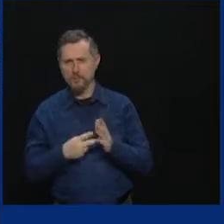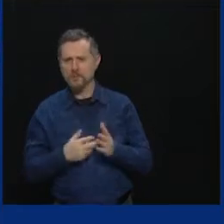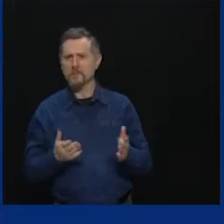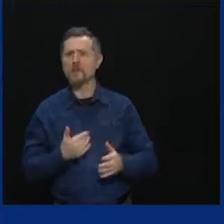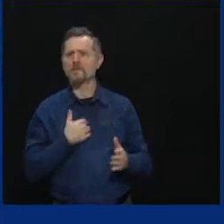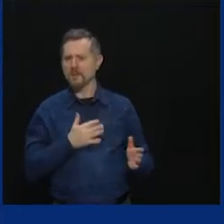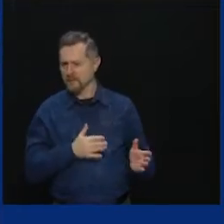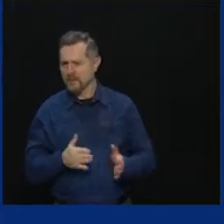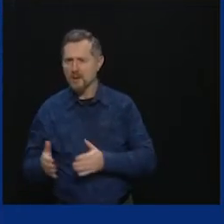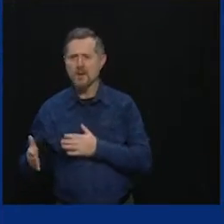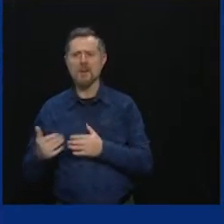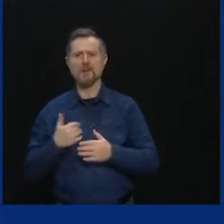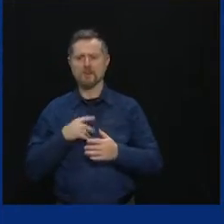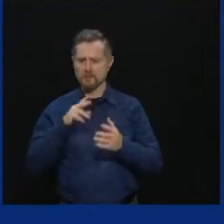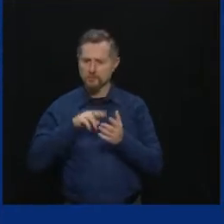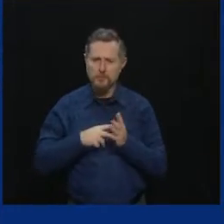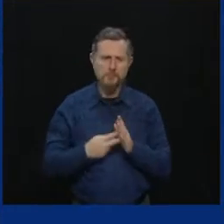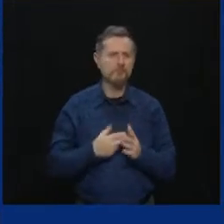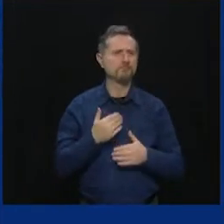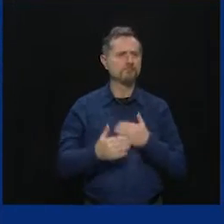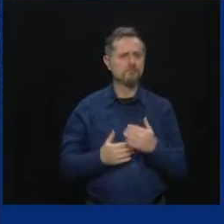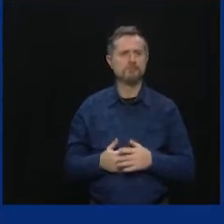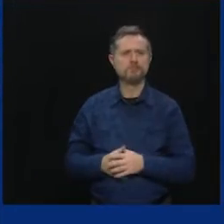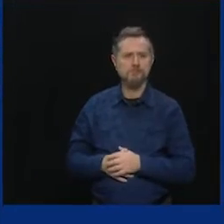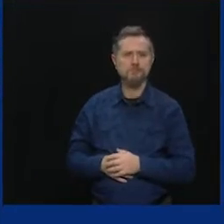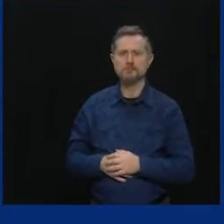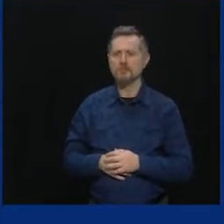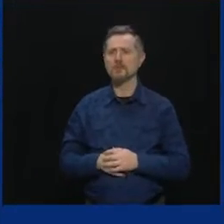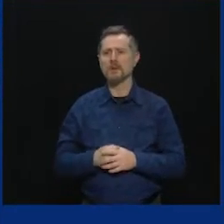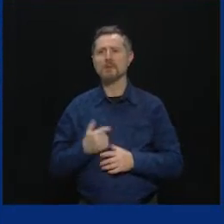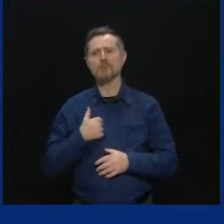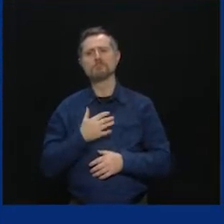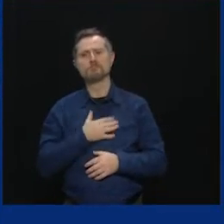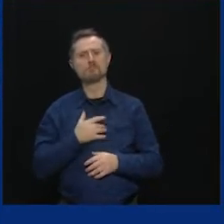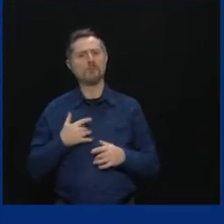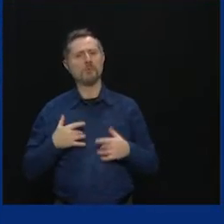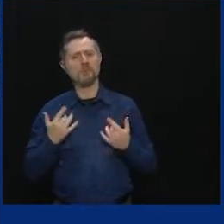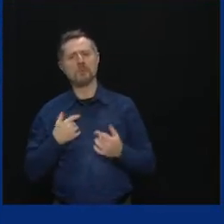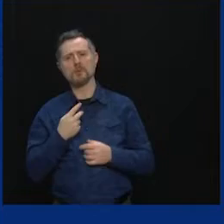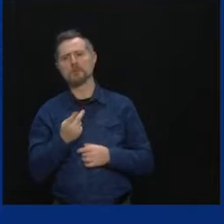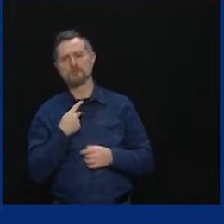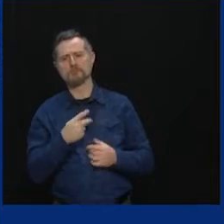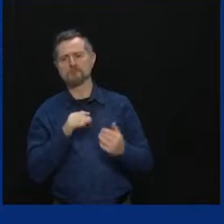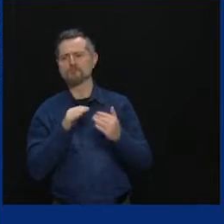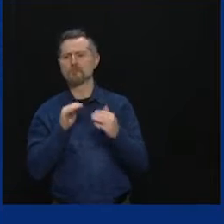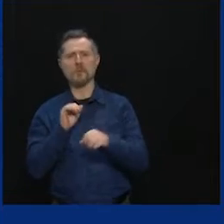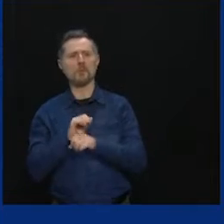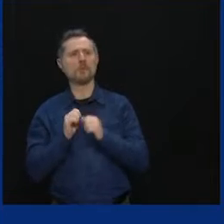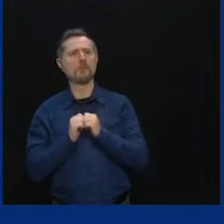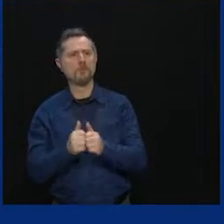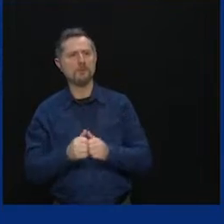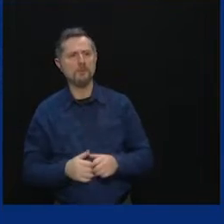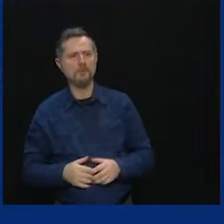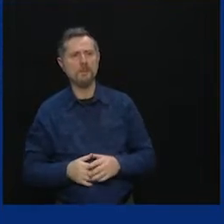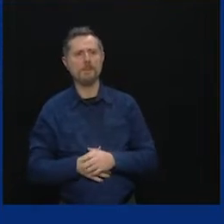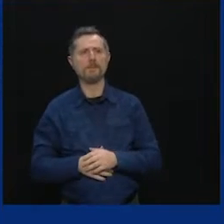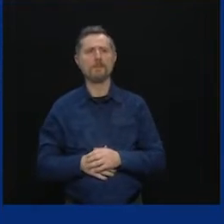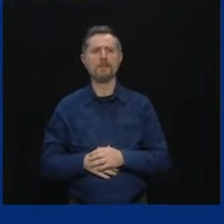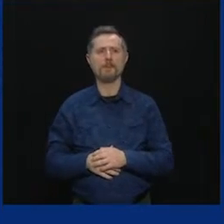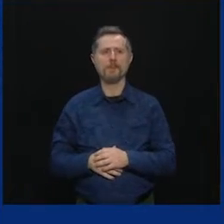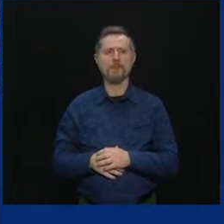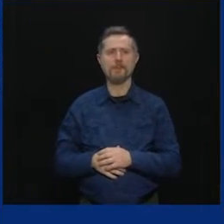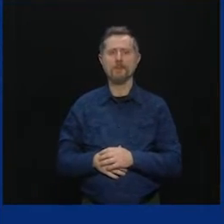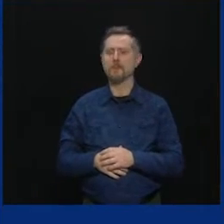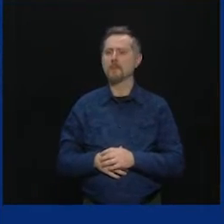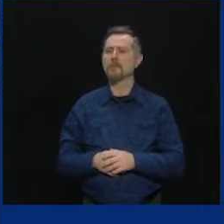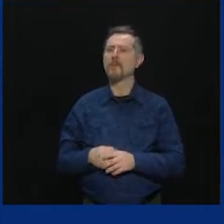a purpose. And it is a pleasure to be a colleague in government with you. And of course, to the